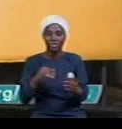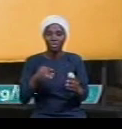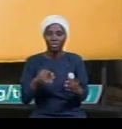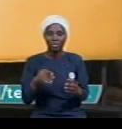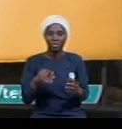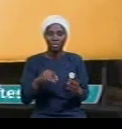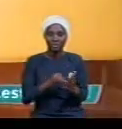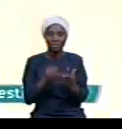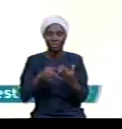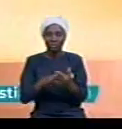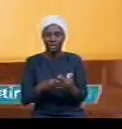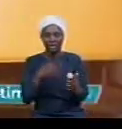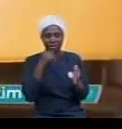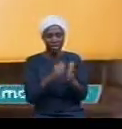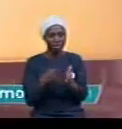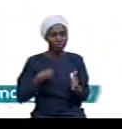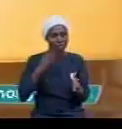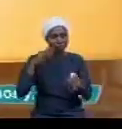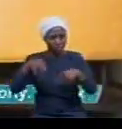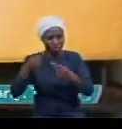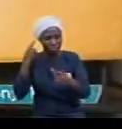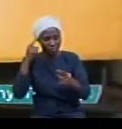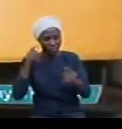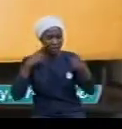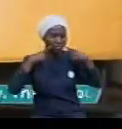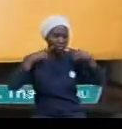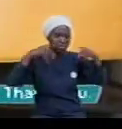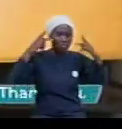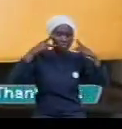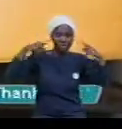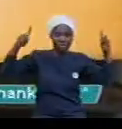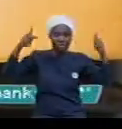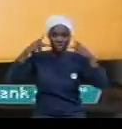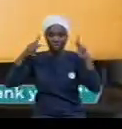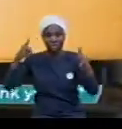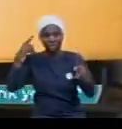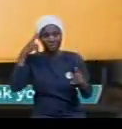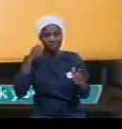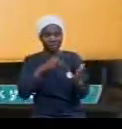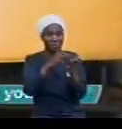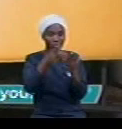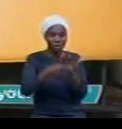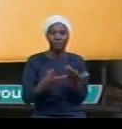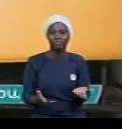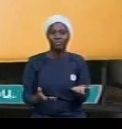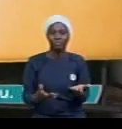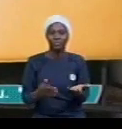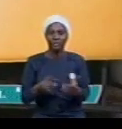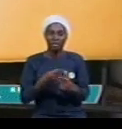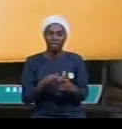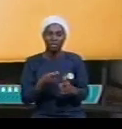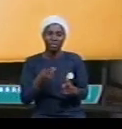for publicity." Then a couple called me and said, "Sir, are you at home?"